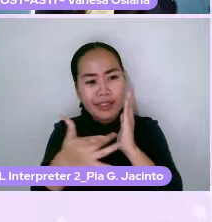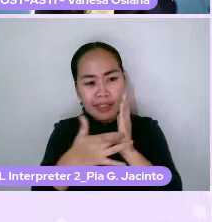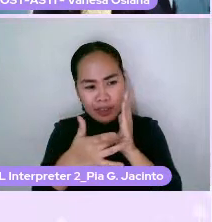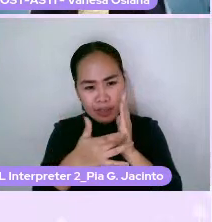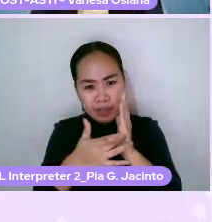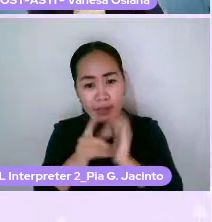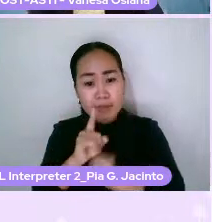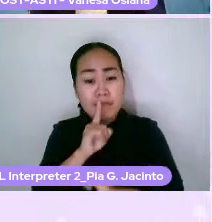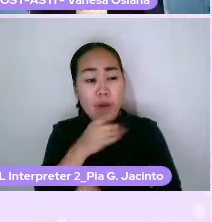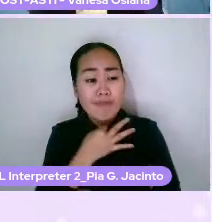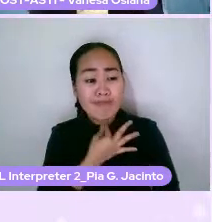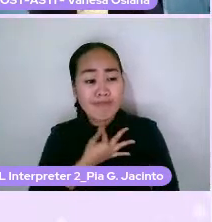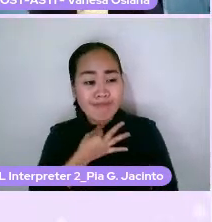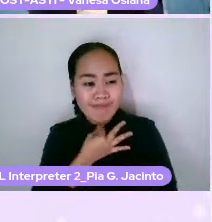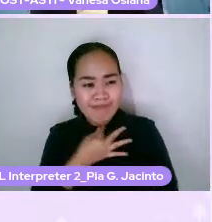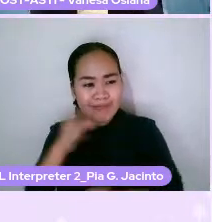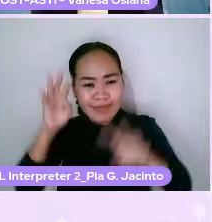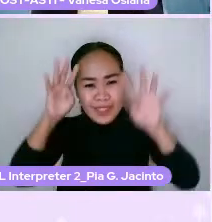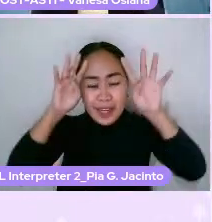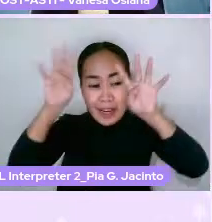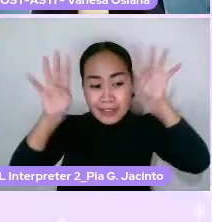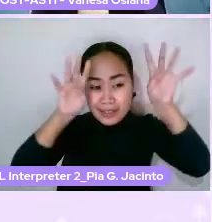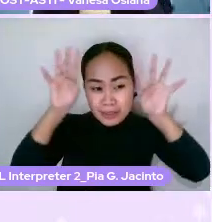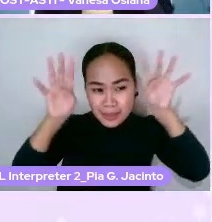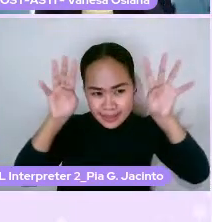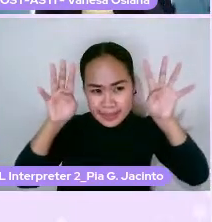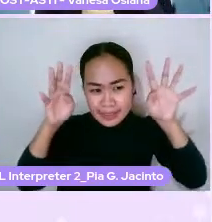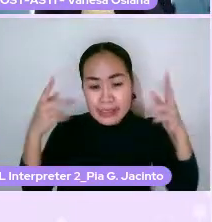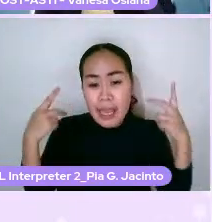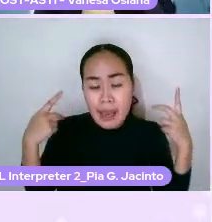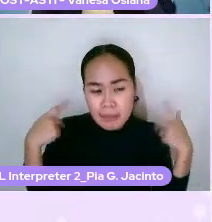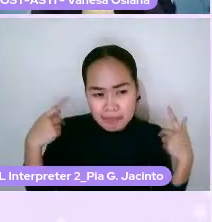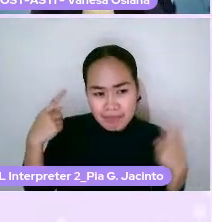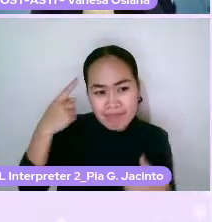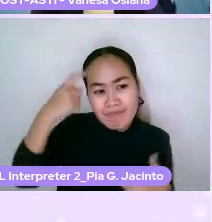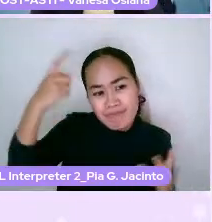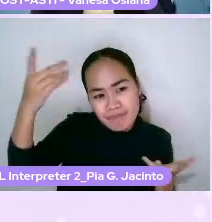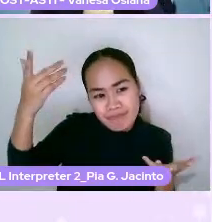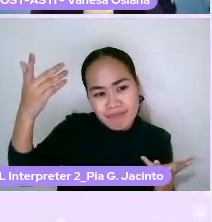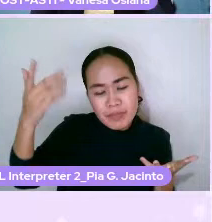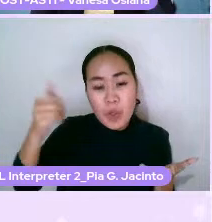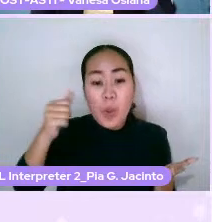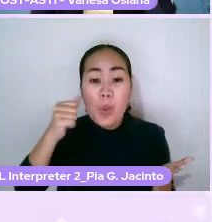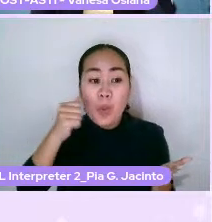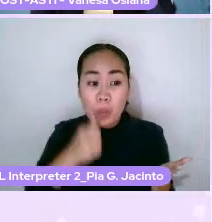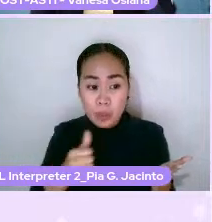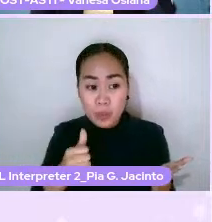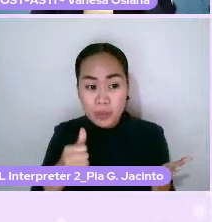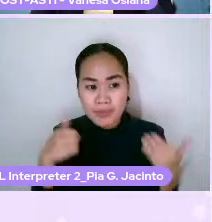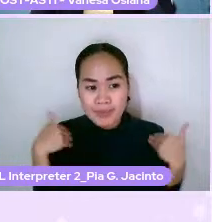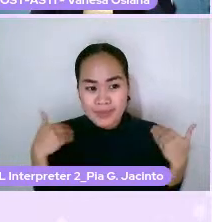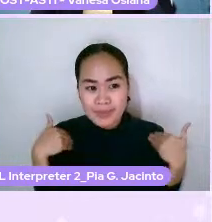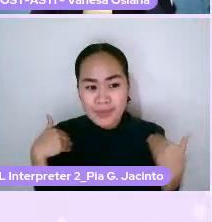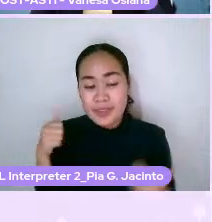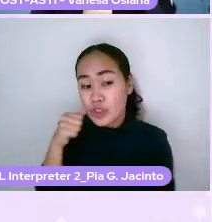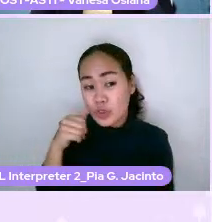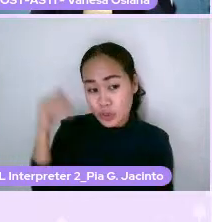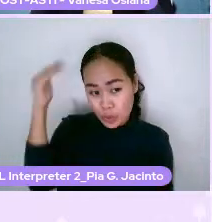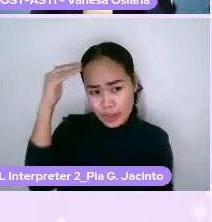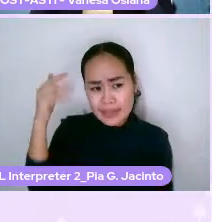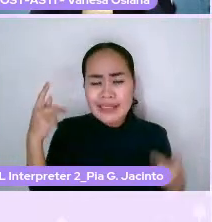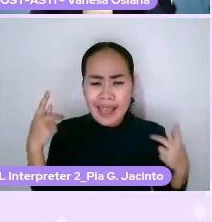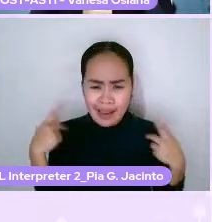Curiosity, creativity, and imagination. Women and girls have this special ability and skills that